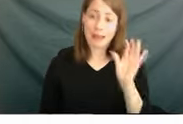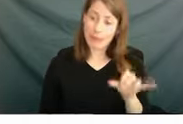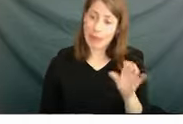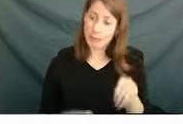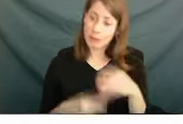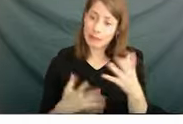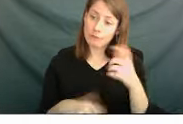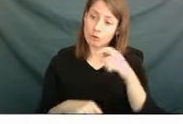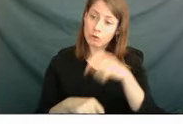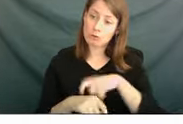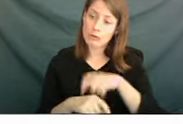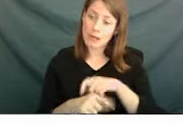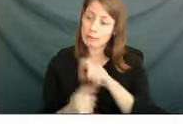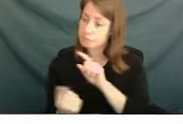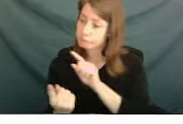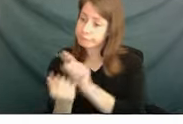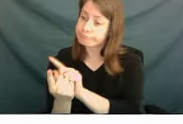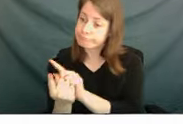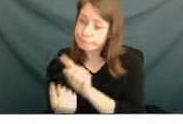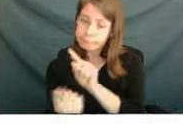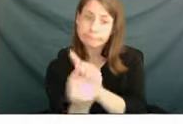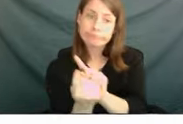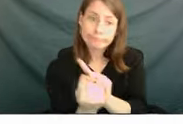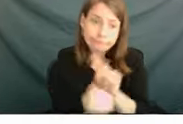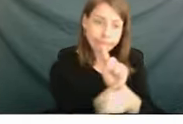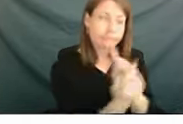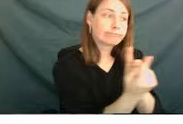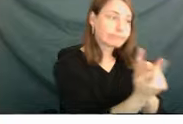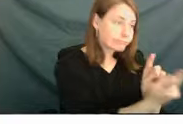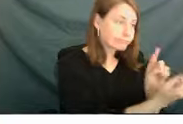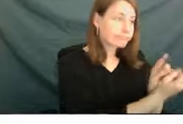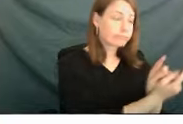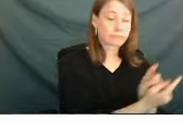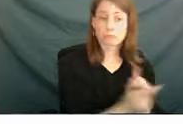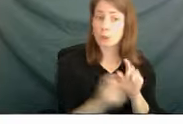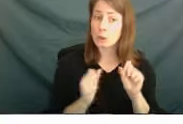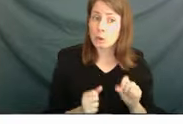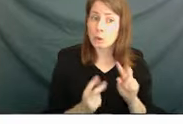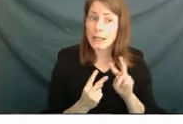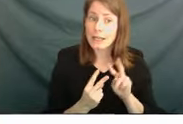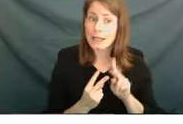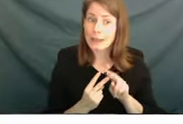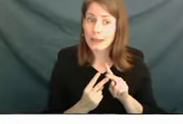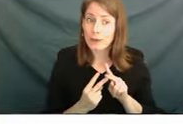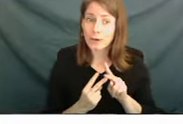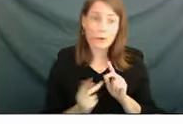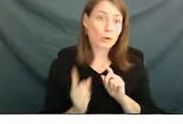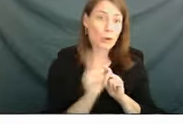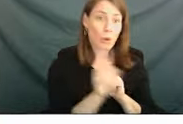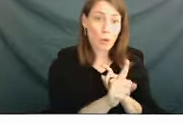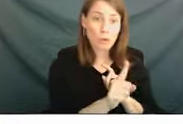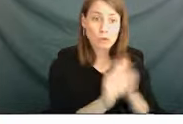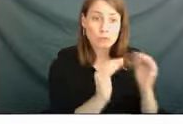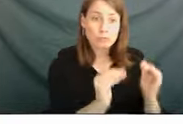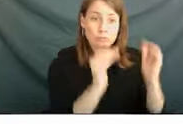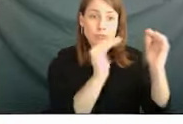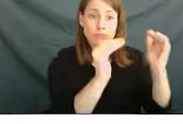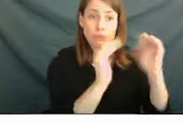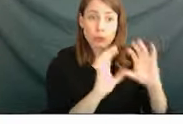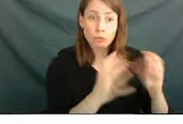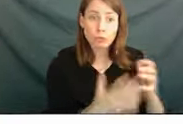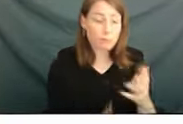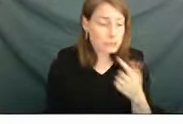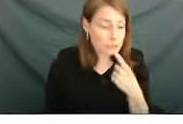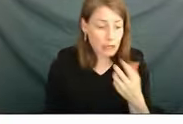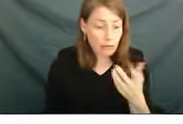high achieving group and ask them, you know, say by your reckoning there's 17